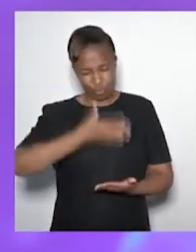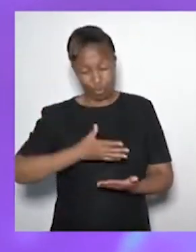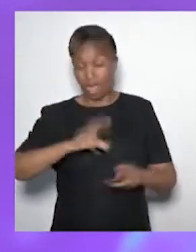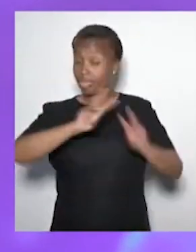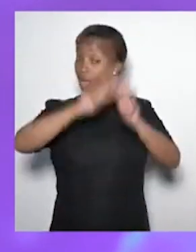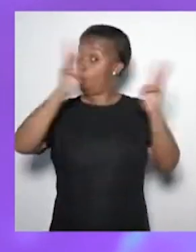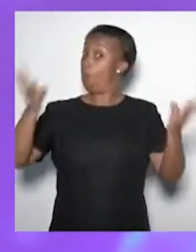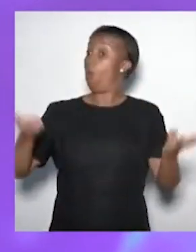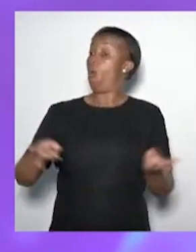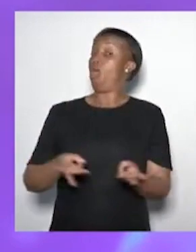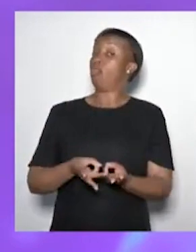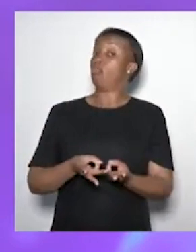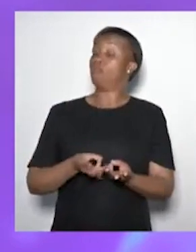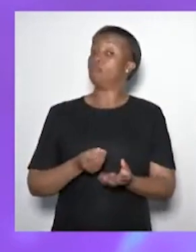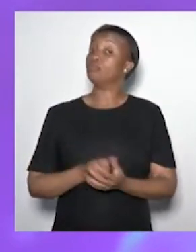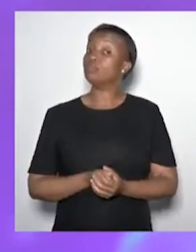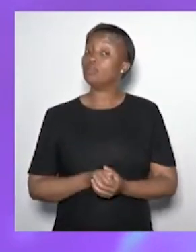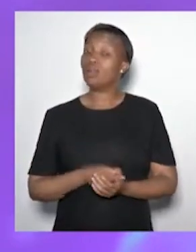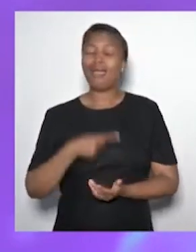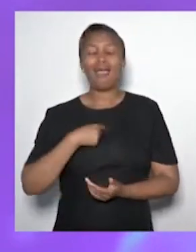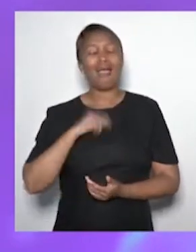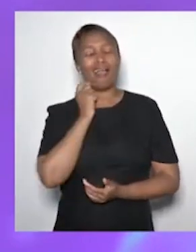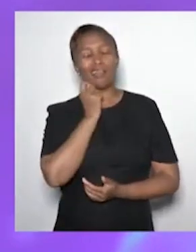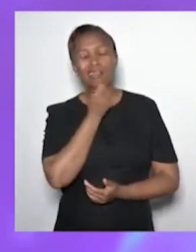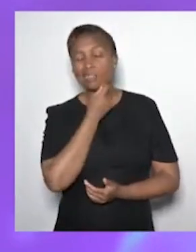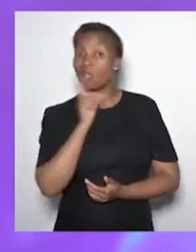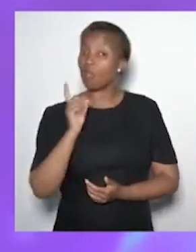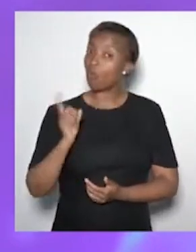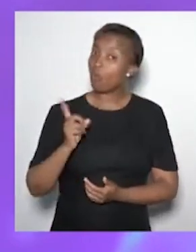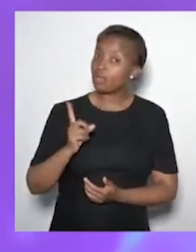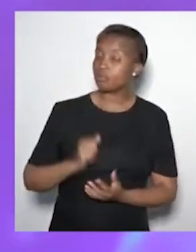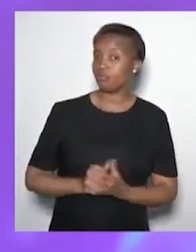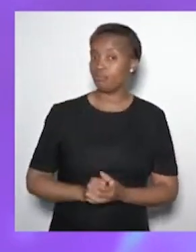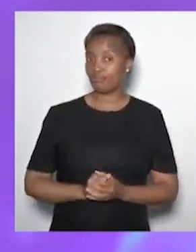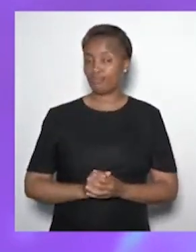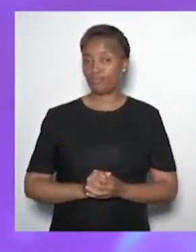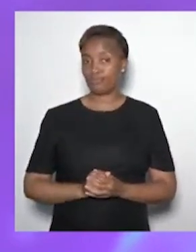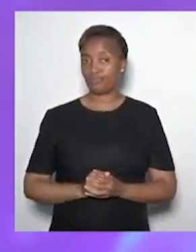globally, I would say this.